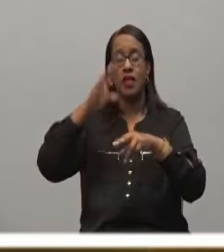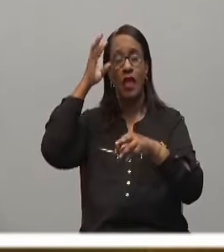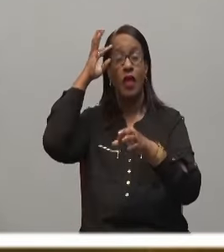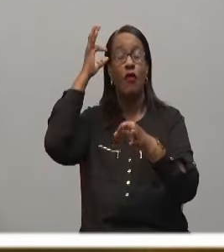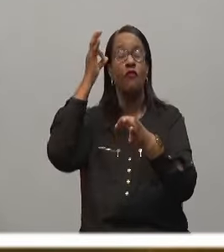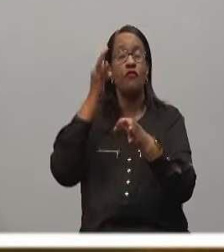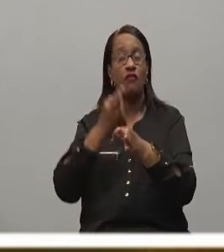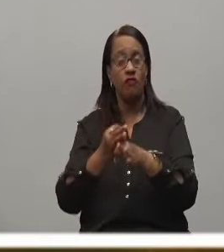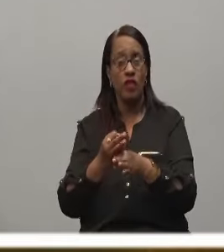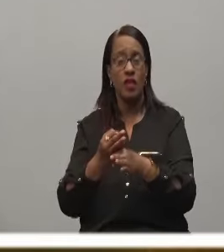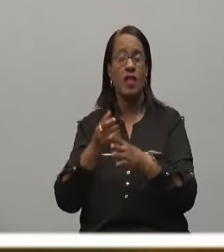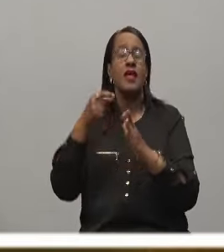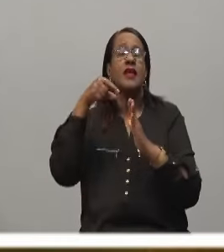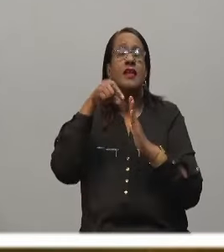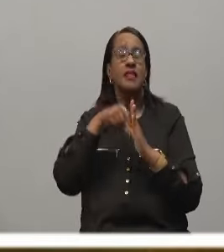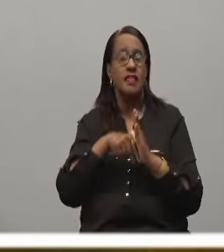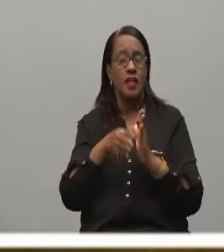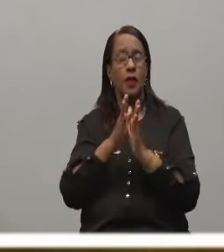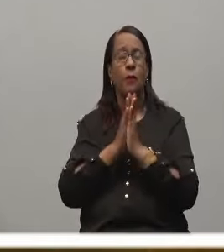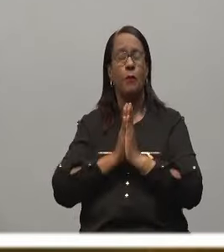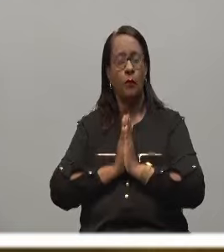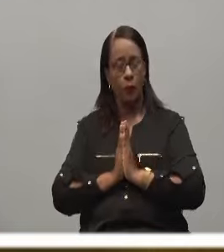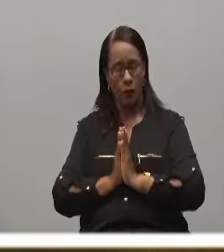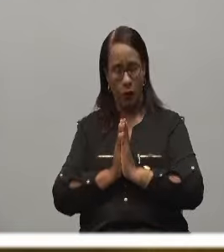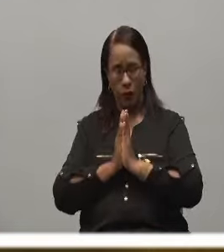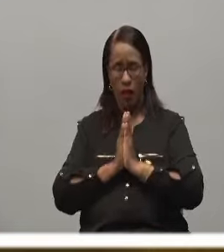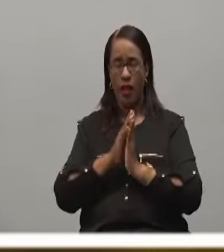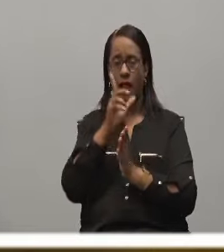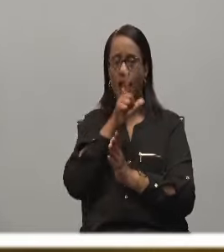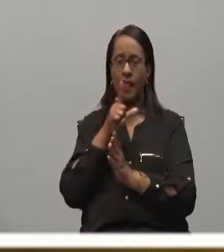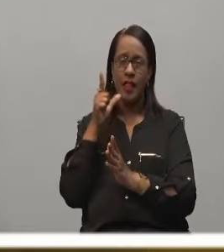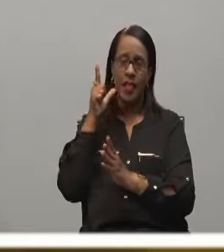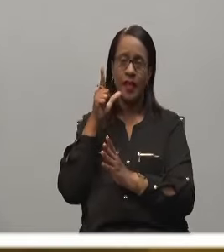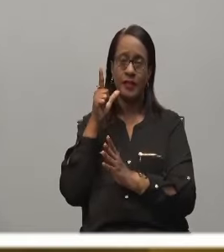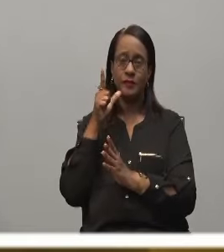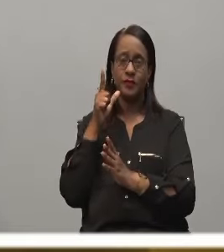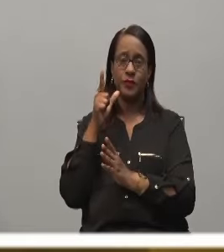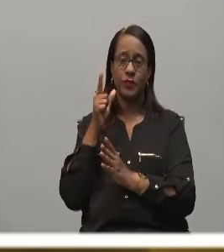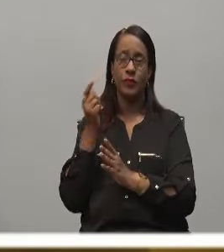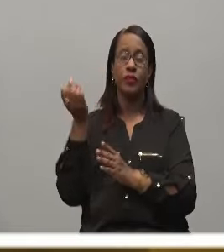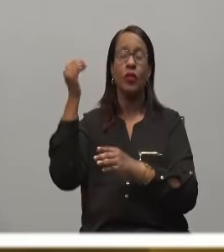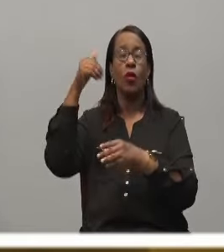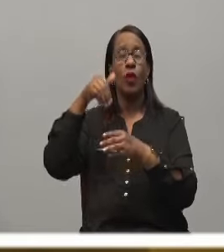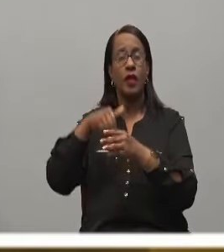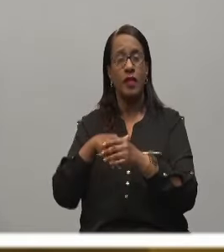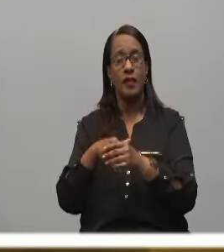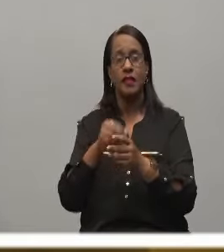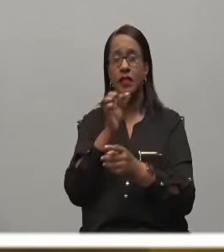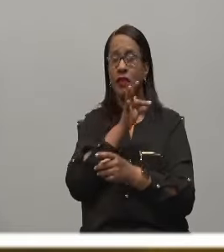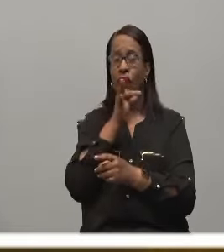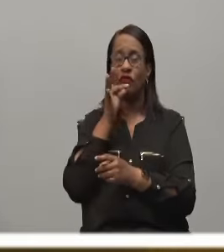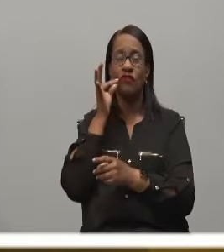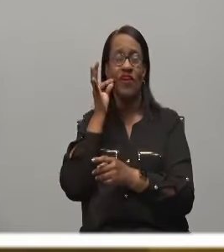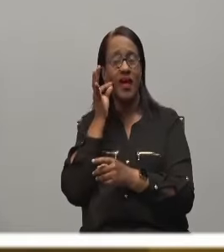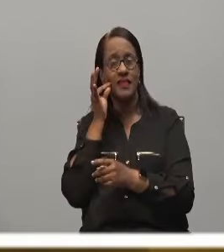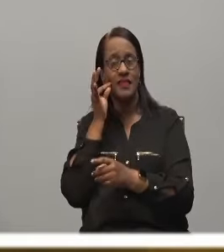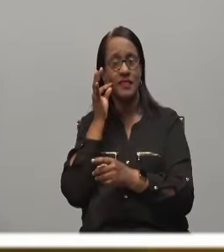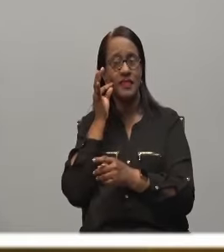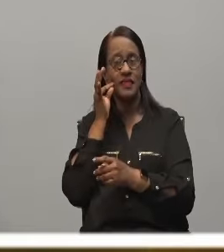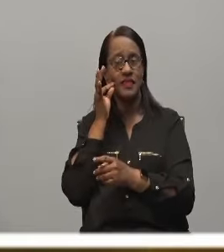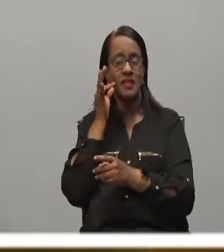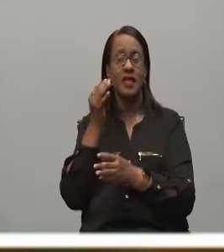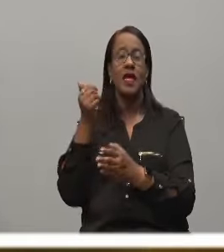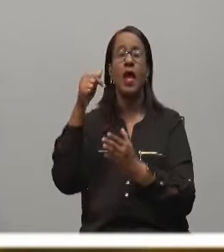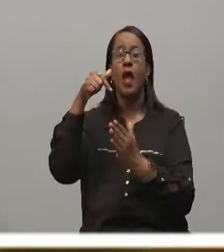into prayer during this time of Lent, you choose to enter more deeply into fasting, you choose to enter